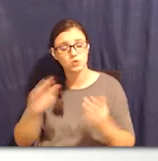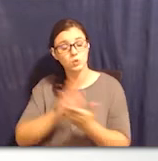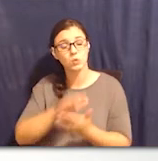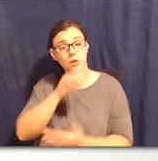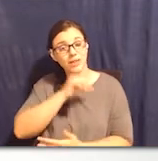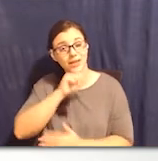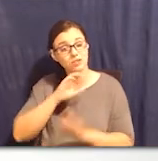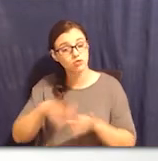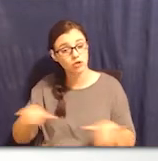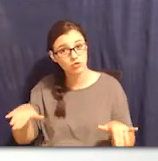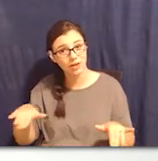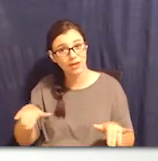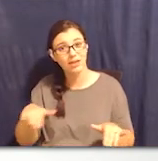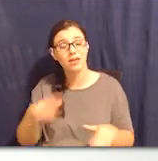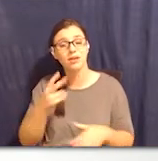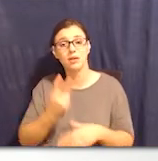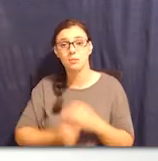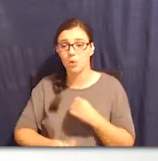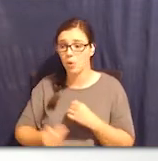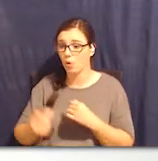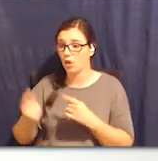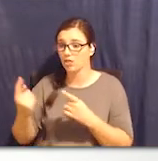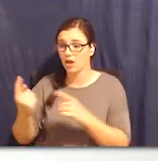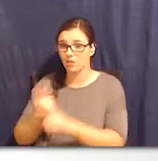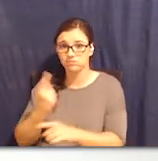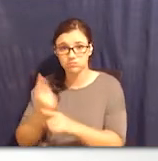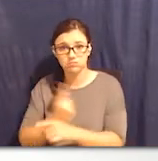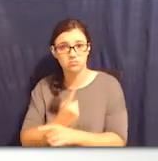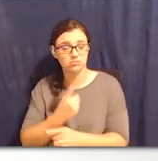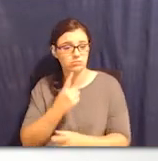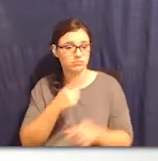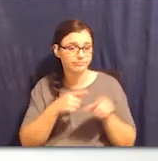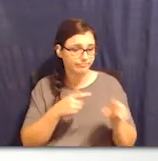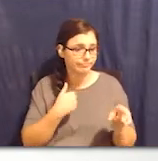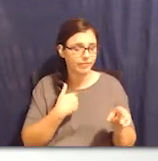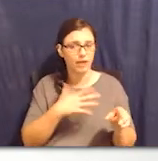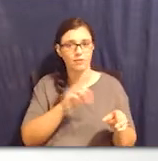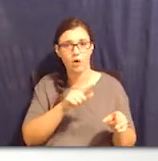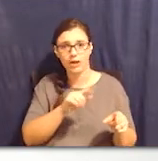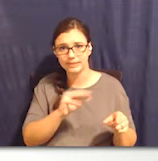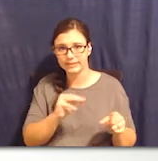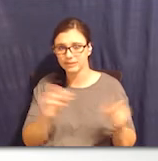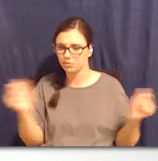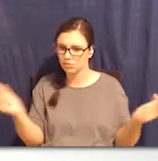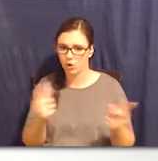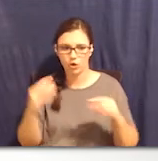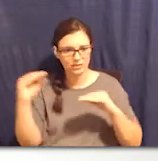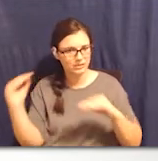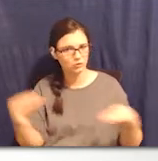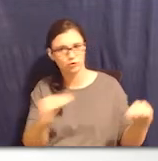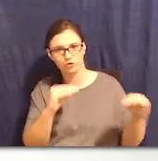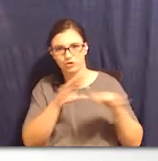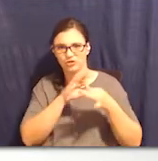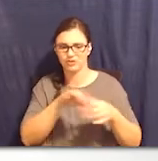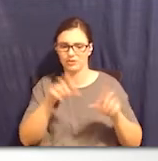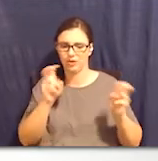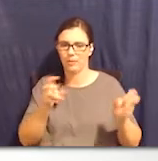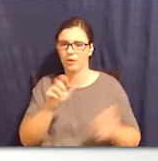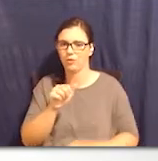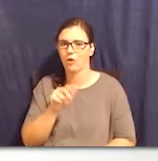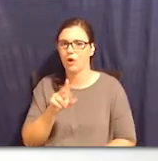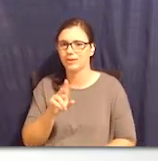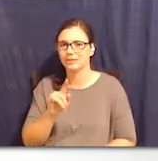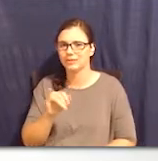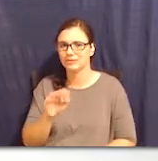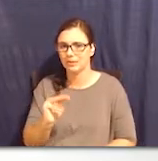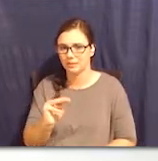be very important to teach school-age children, both neurotypical and on the autism spectrum, about the topic